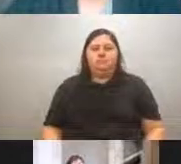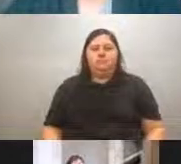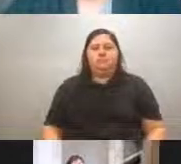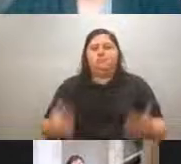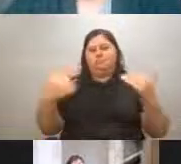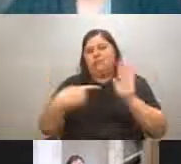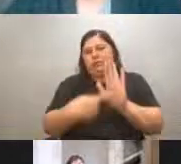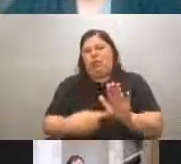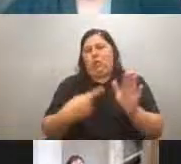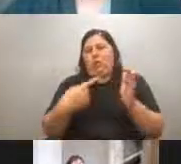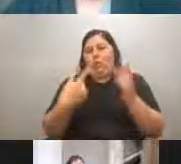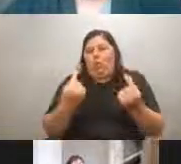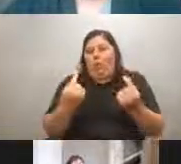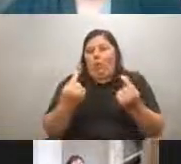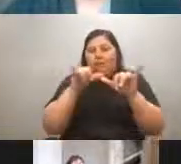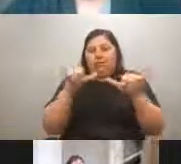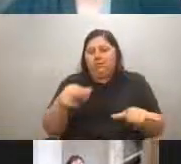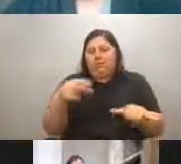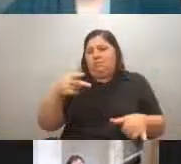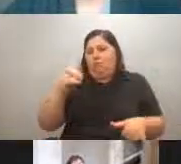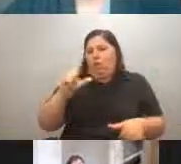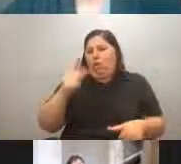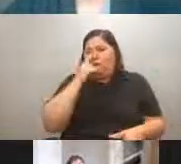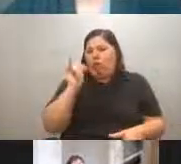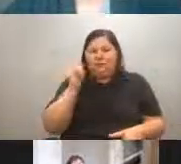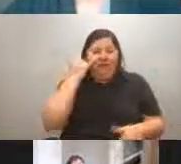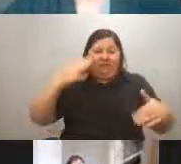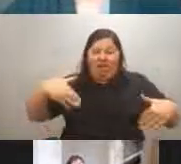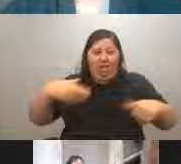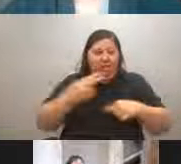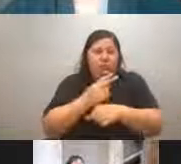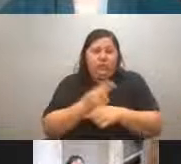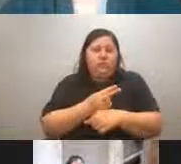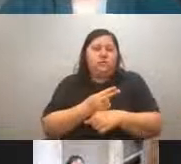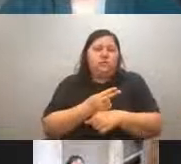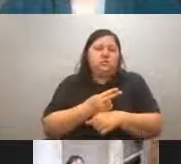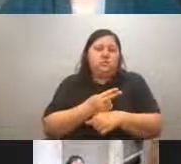portal homepage looks like. If you've never used it before, you would